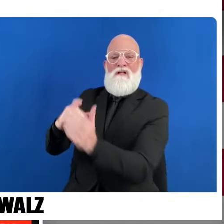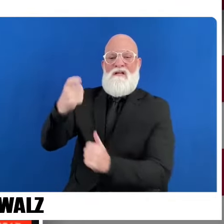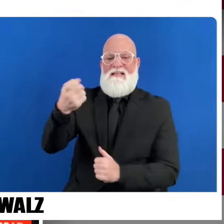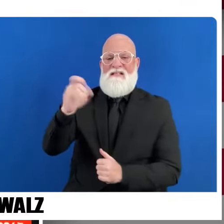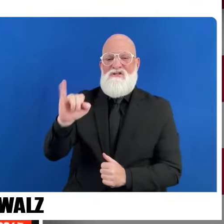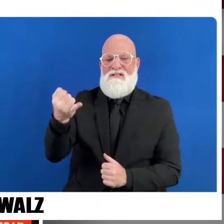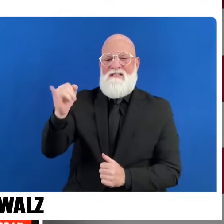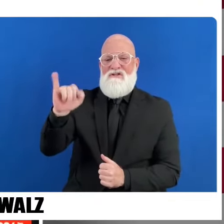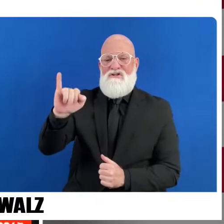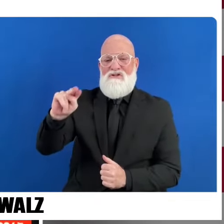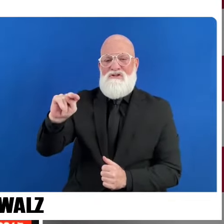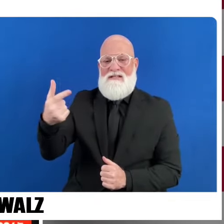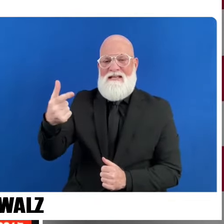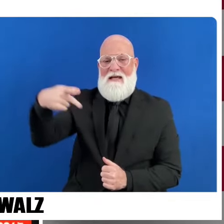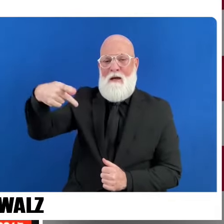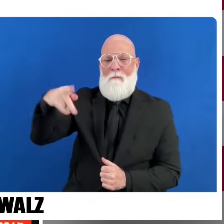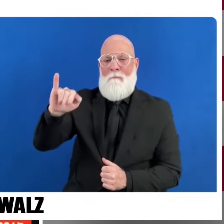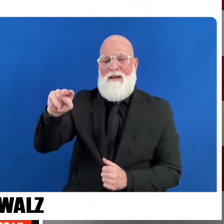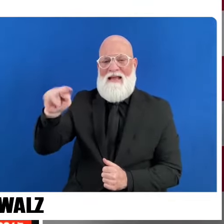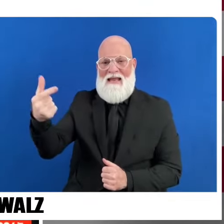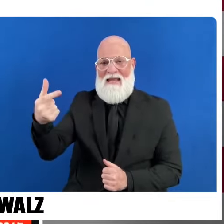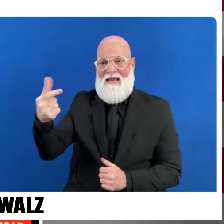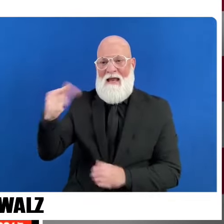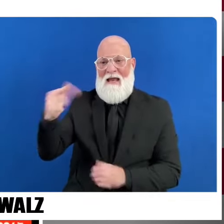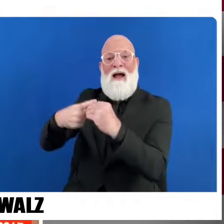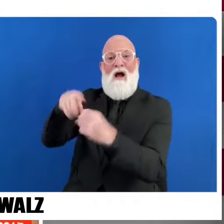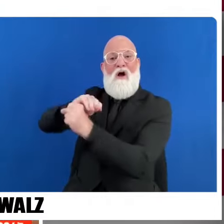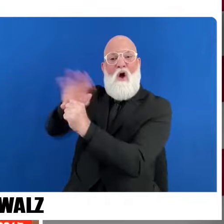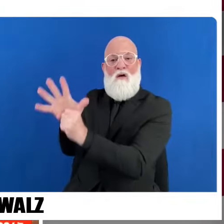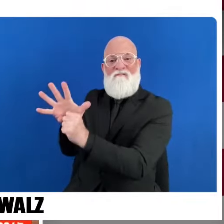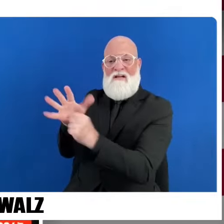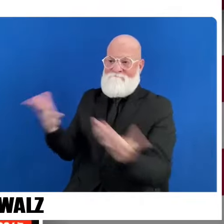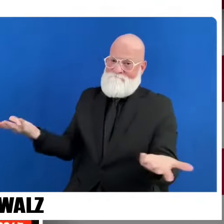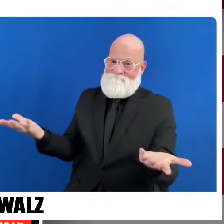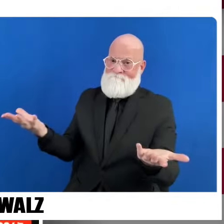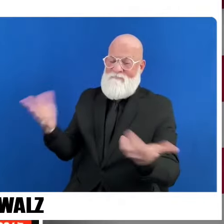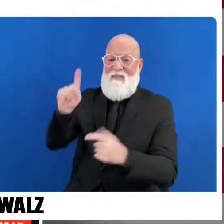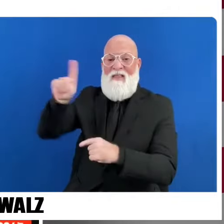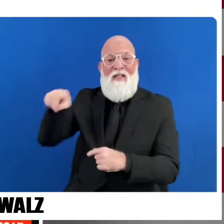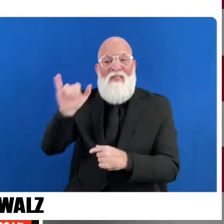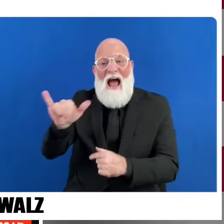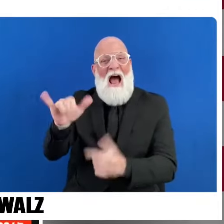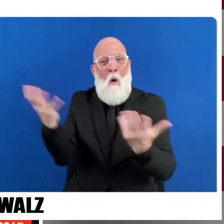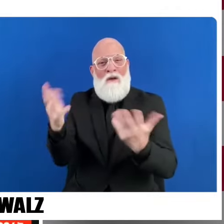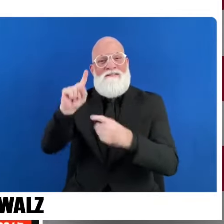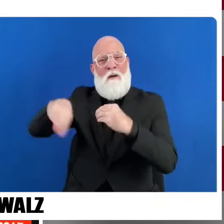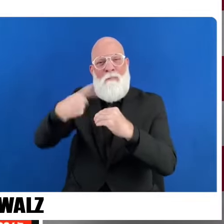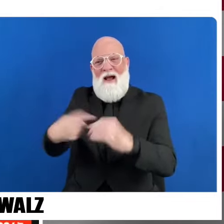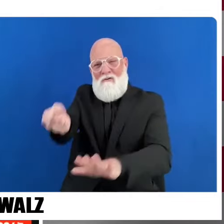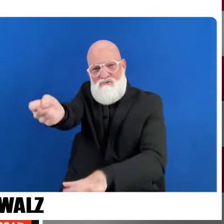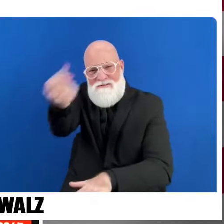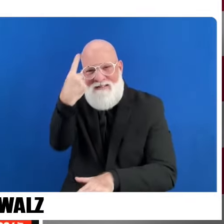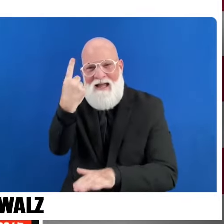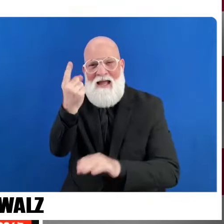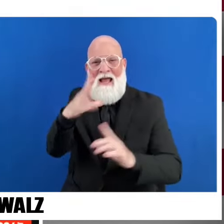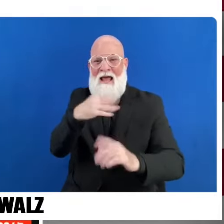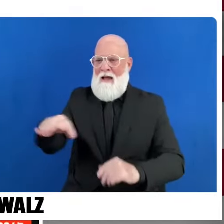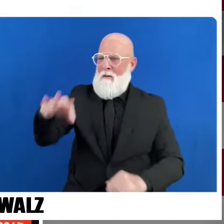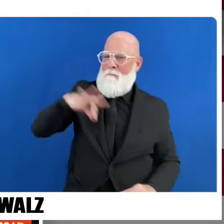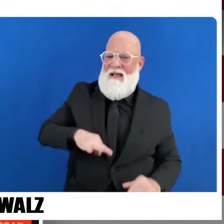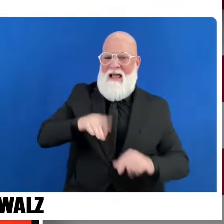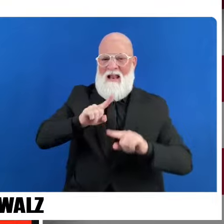losing. So this is about trying to understand the world. It's about trying to do the best you can for your community, and then it's putting yourself out